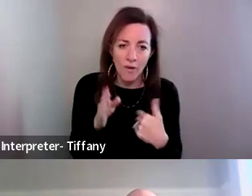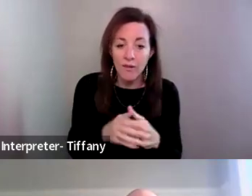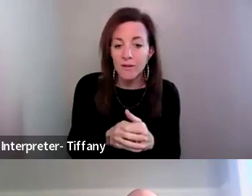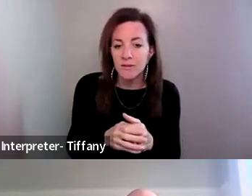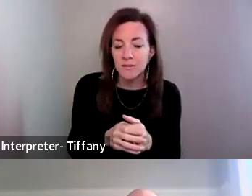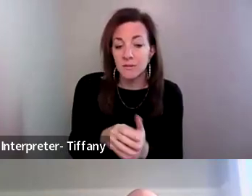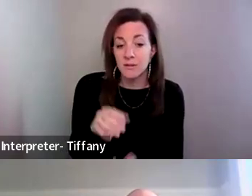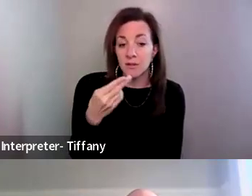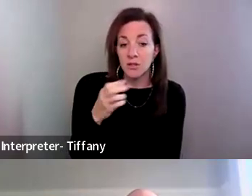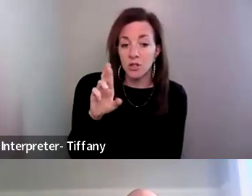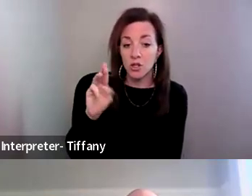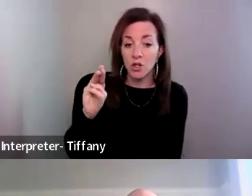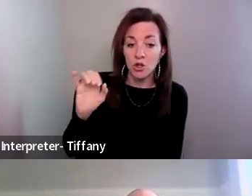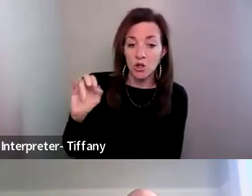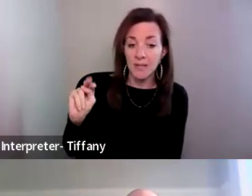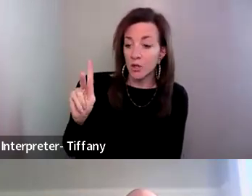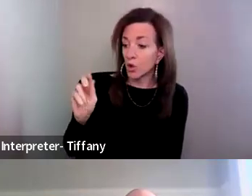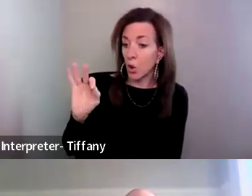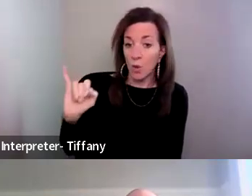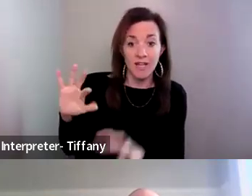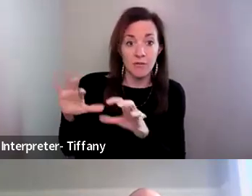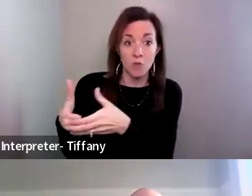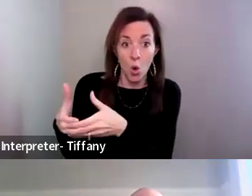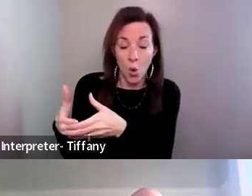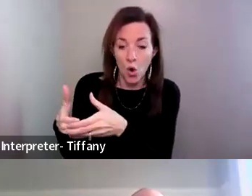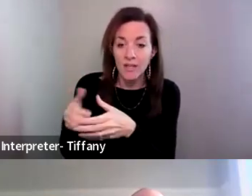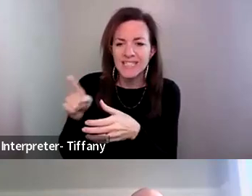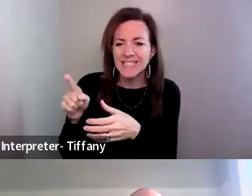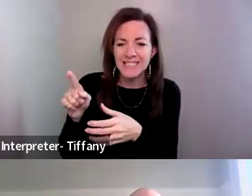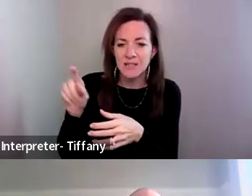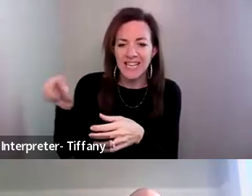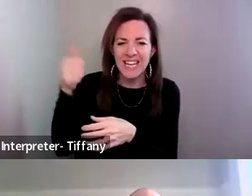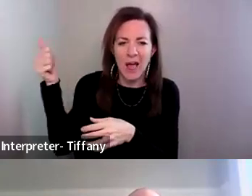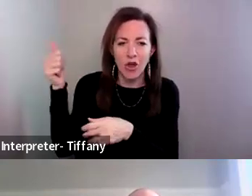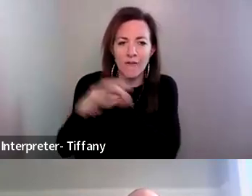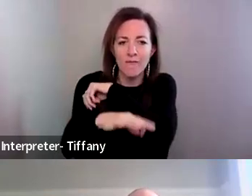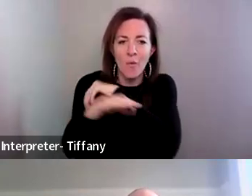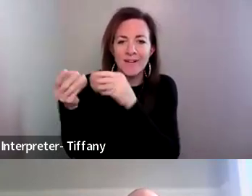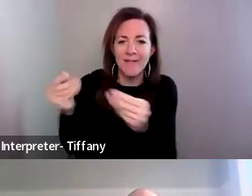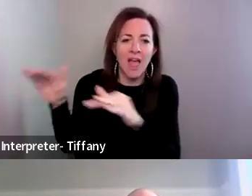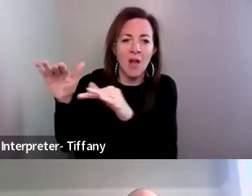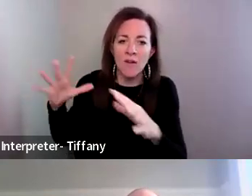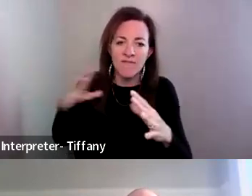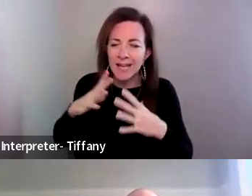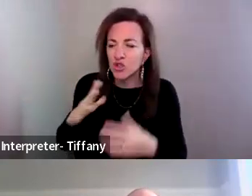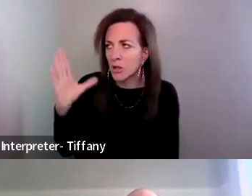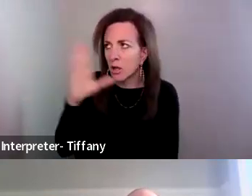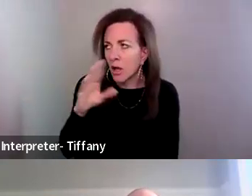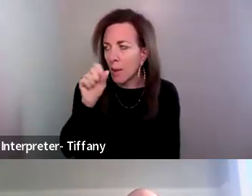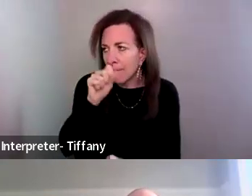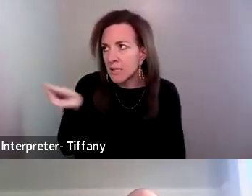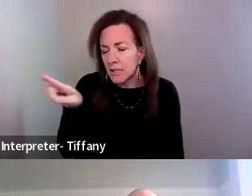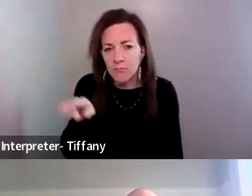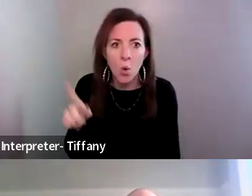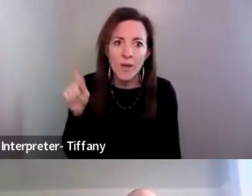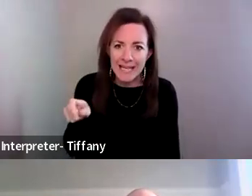Herman Kothi is my cohort. He is off in some foreign land right now on vacation. God bless. We all